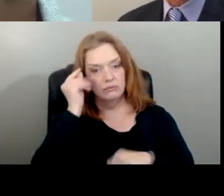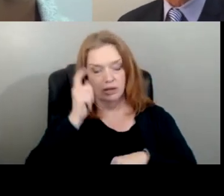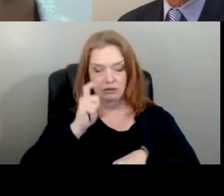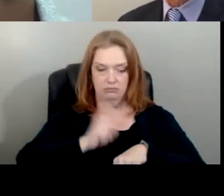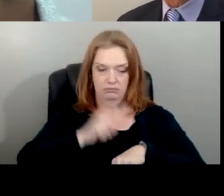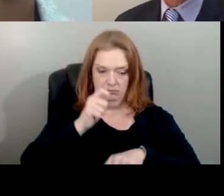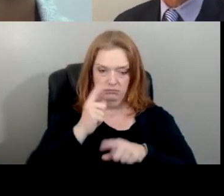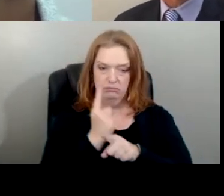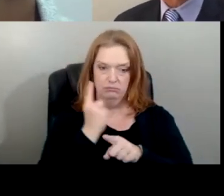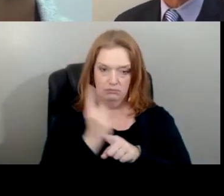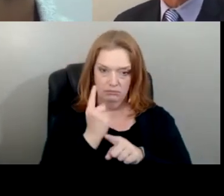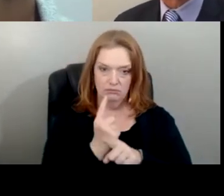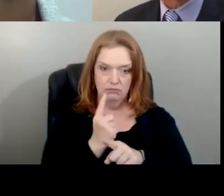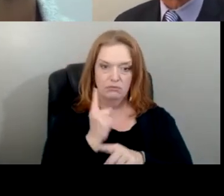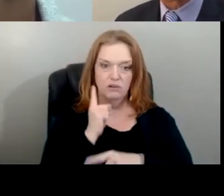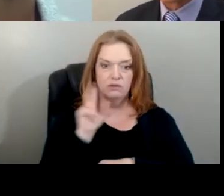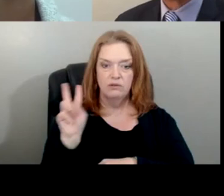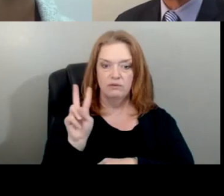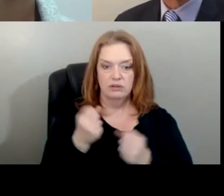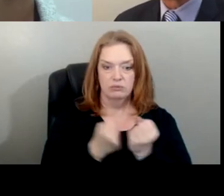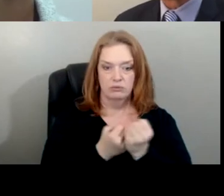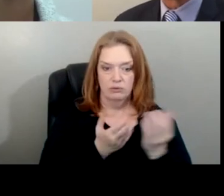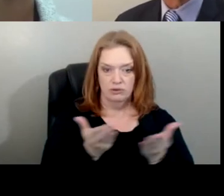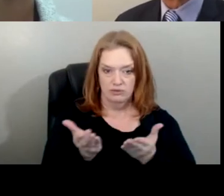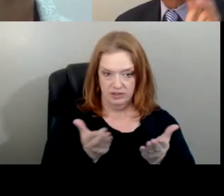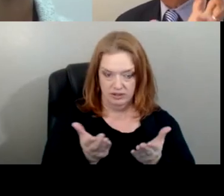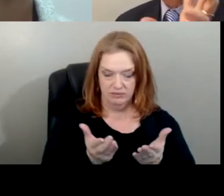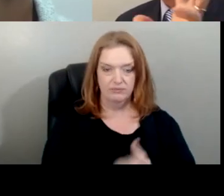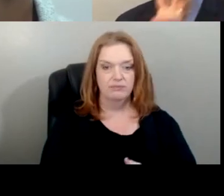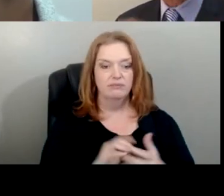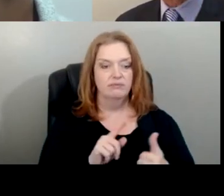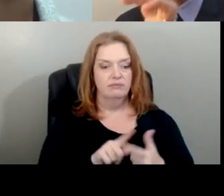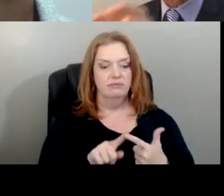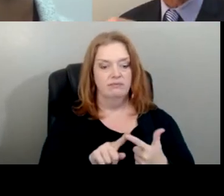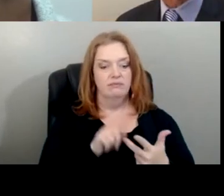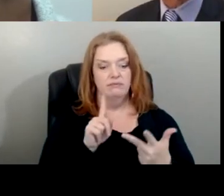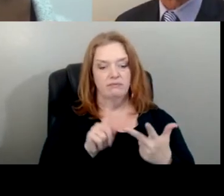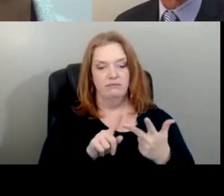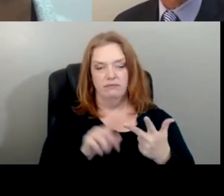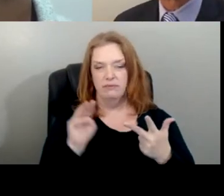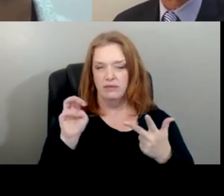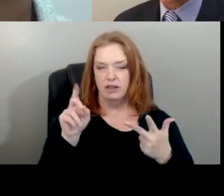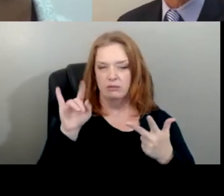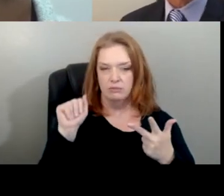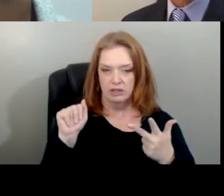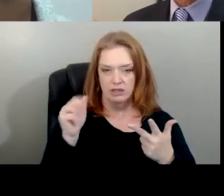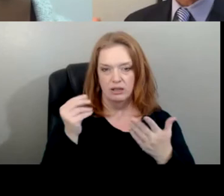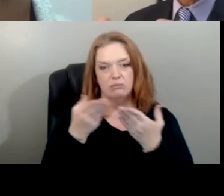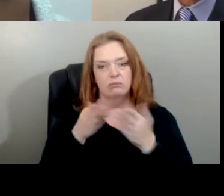culturally appropriate victim support services. The next is kind of media and public outreach, how